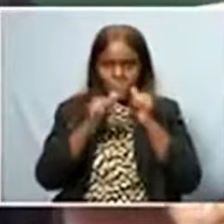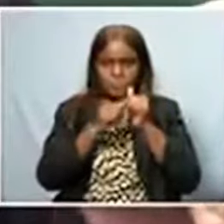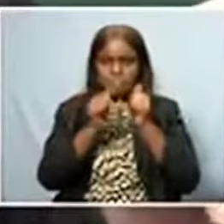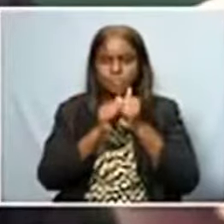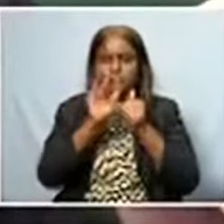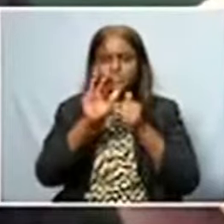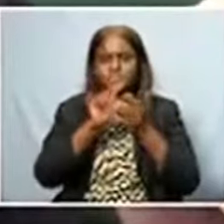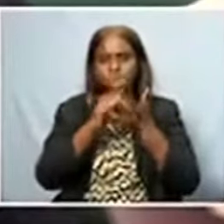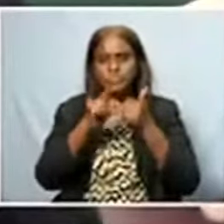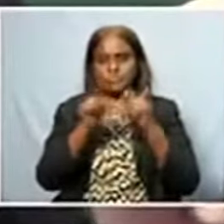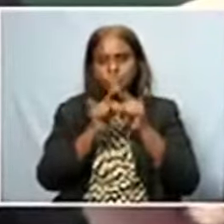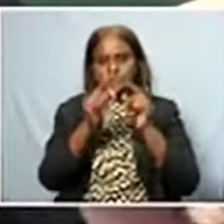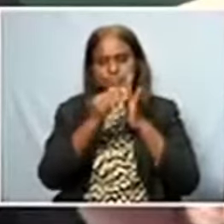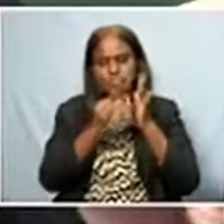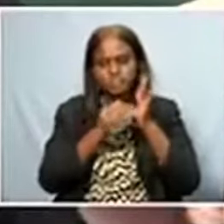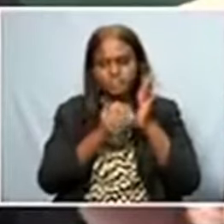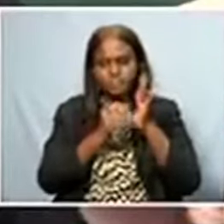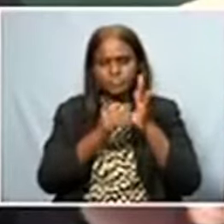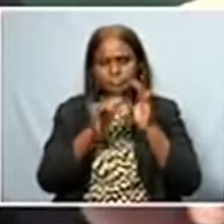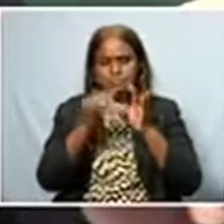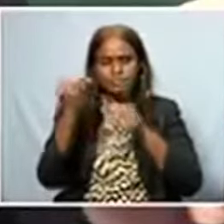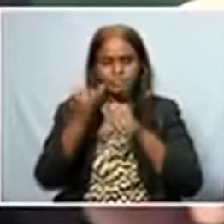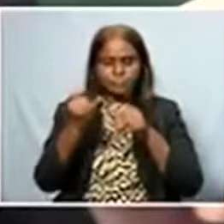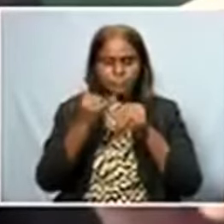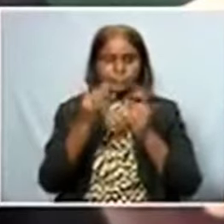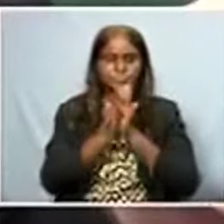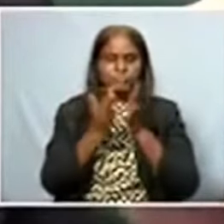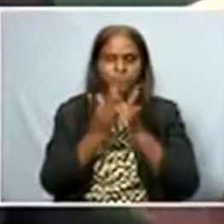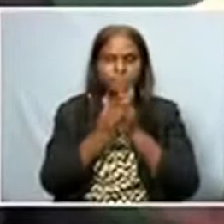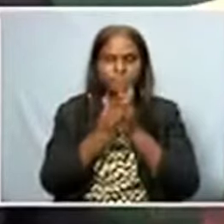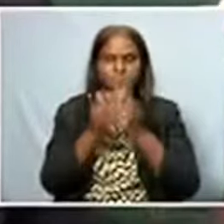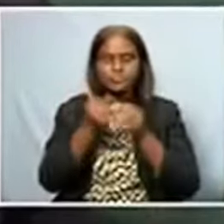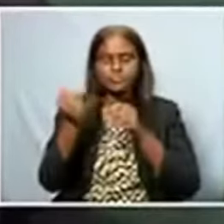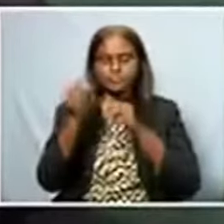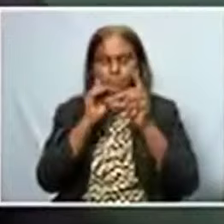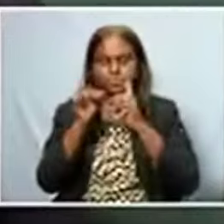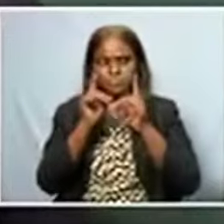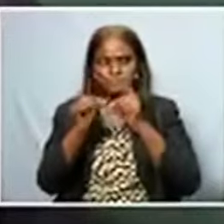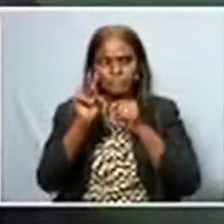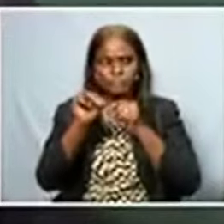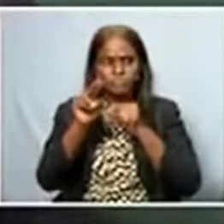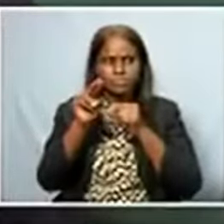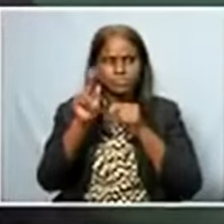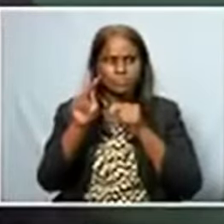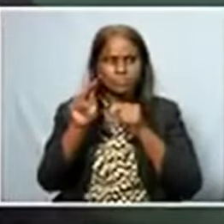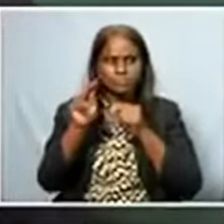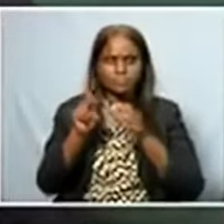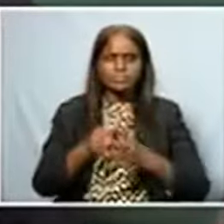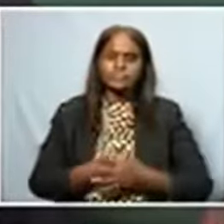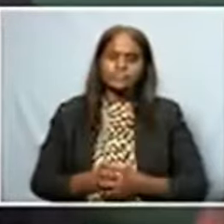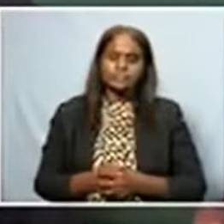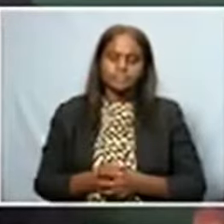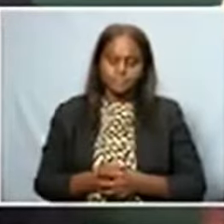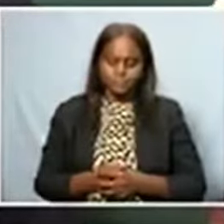with the programs as outlined in the Yellow Book. Any debate? Mr. Kafwaya?